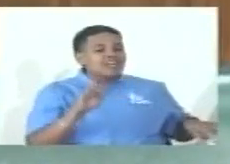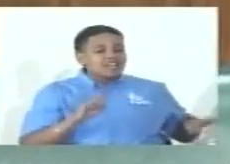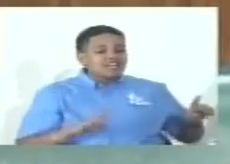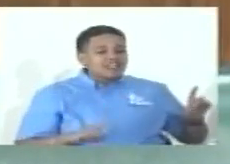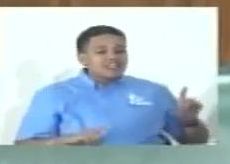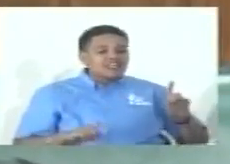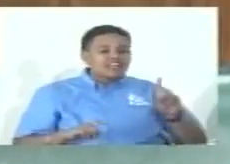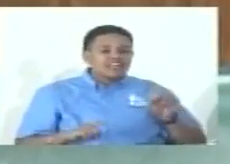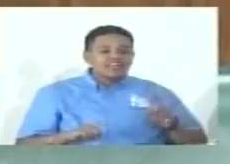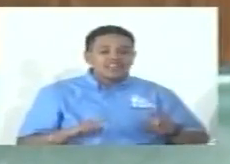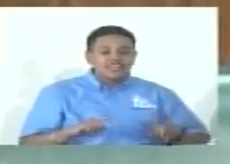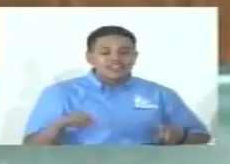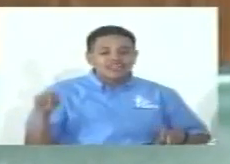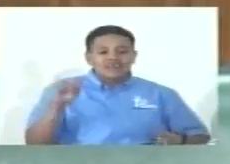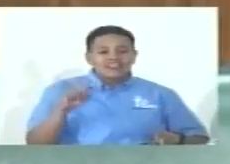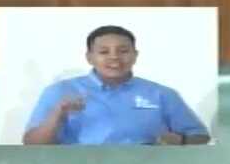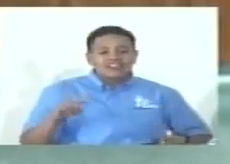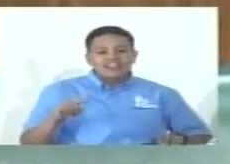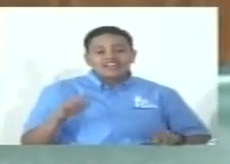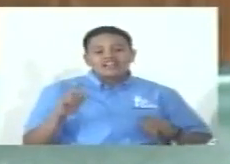her constituency once.